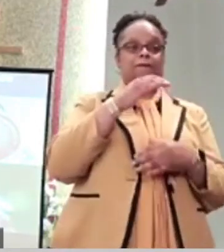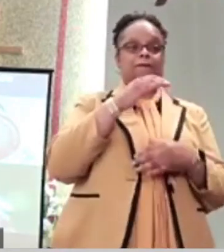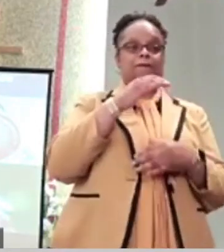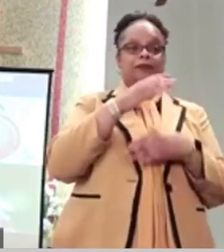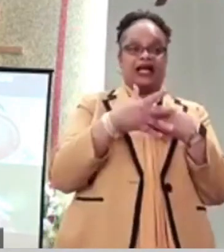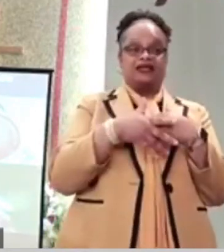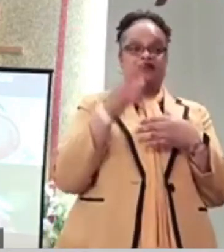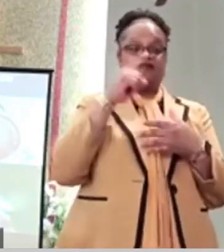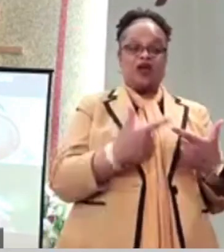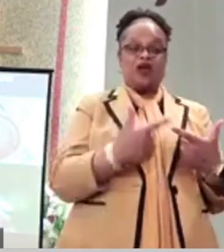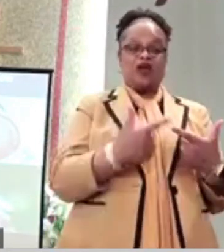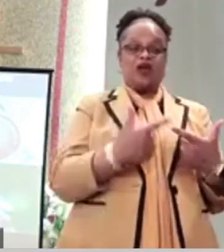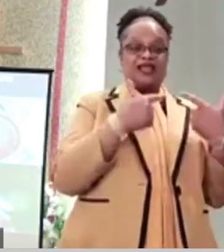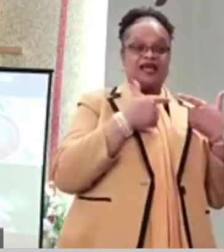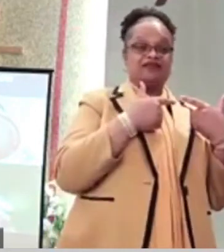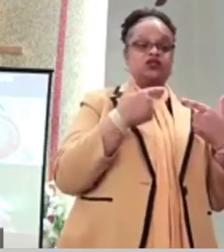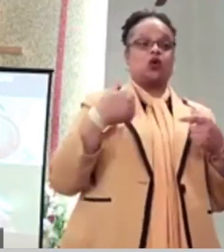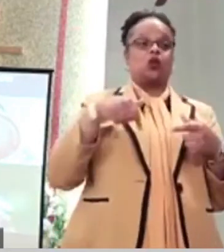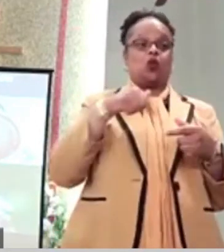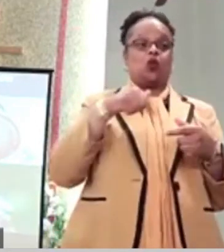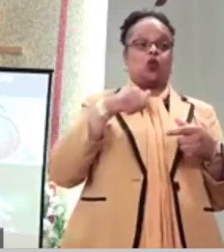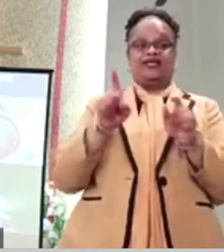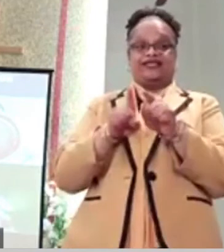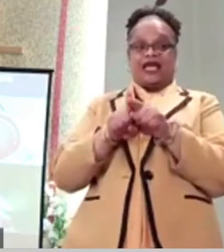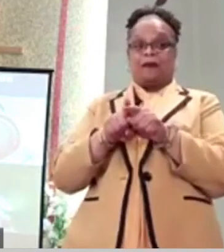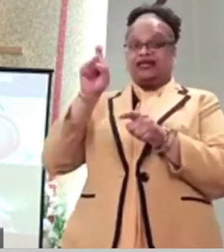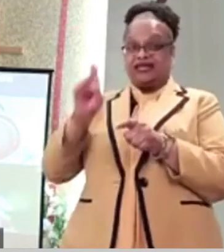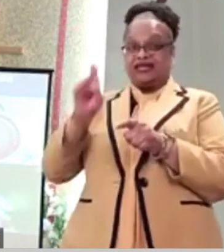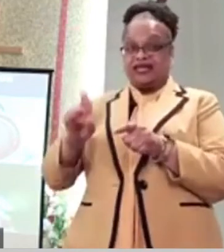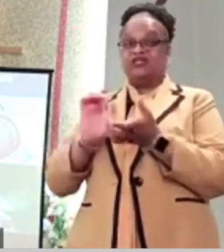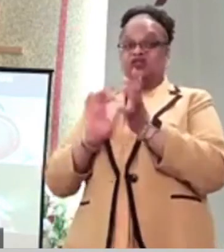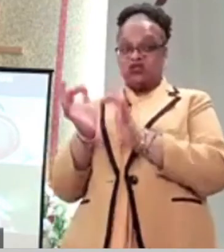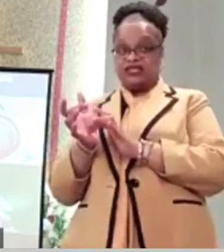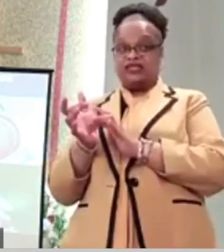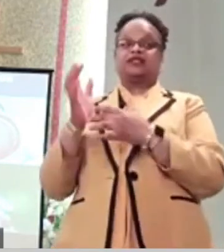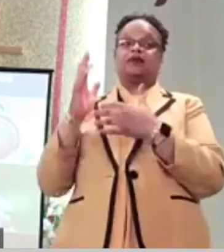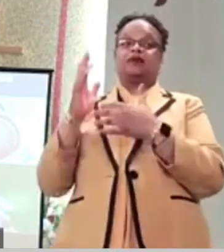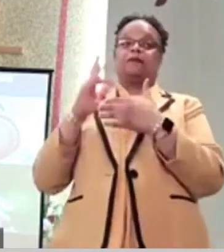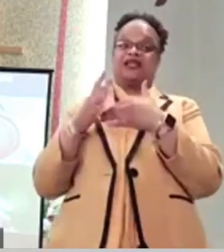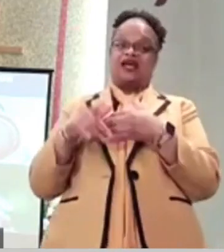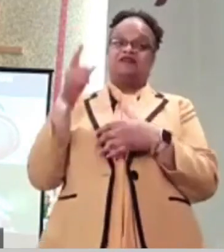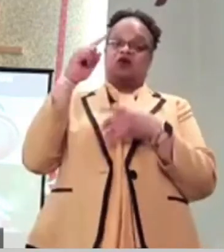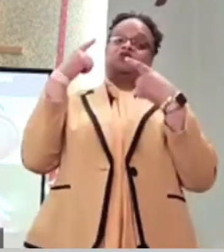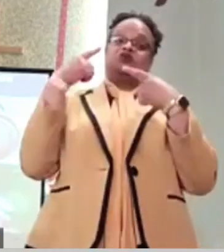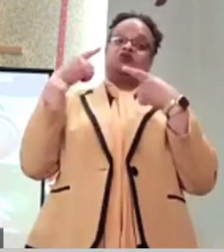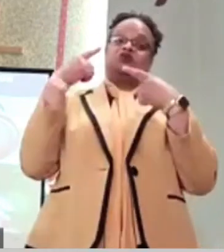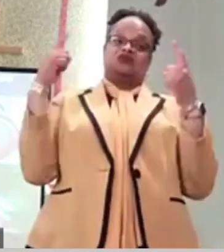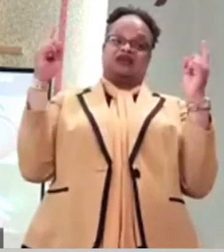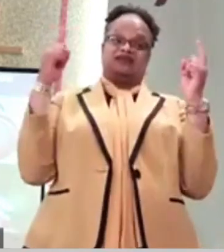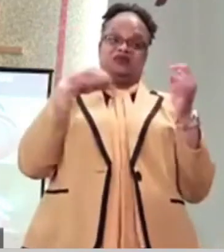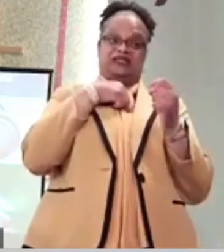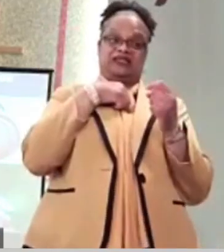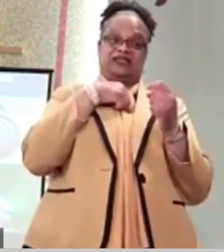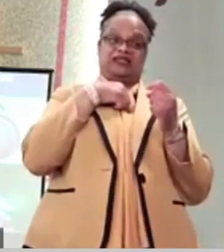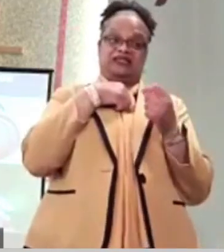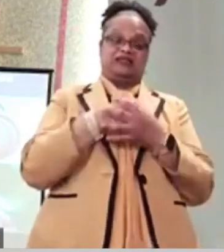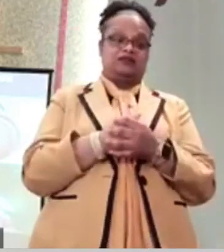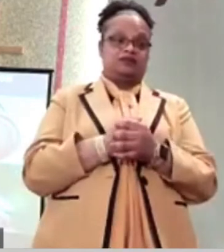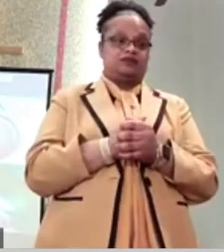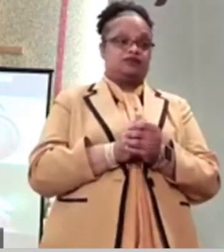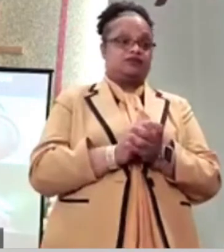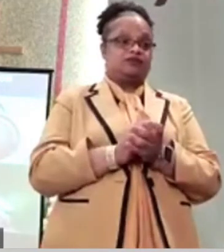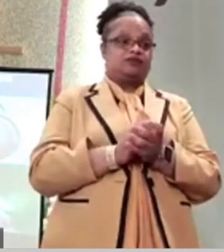to live and survive, in a similar way, we need to drink in this precious, pure blood